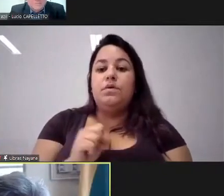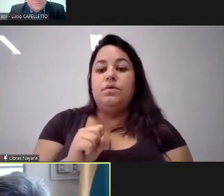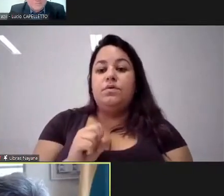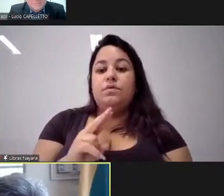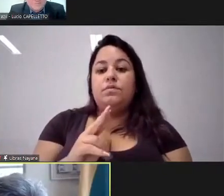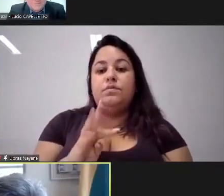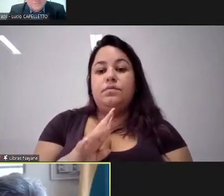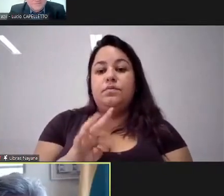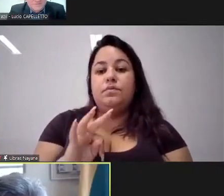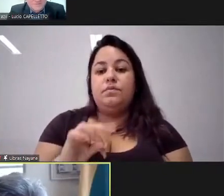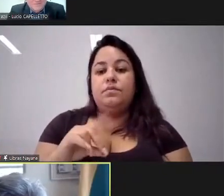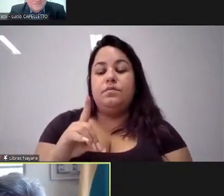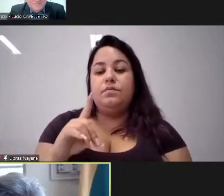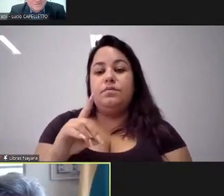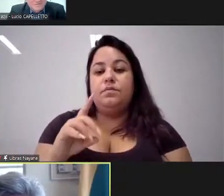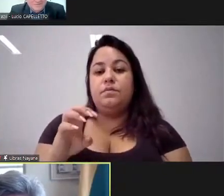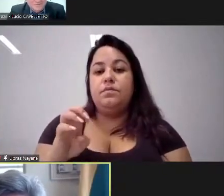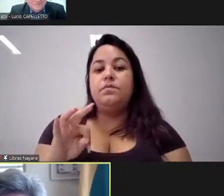floor